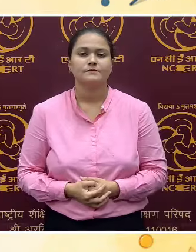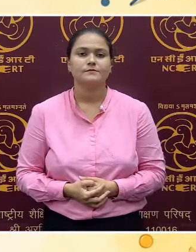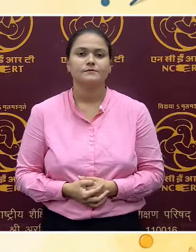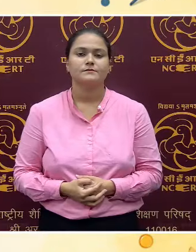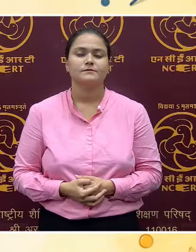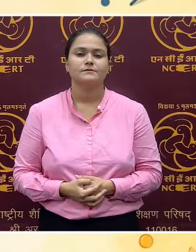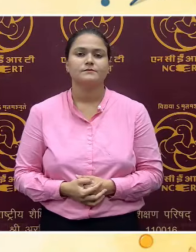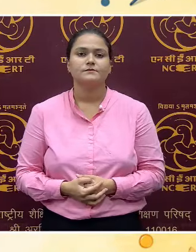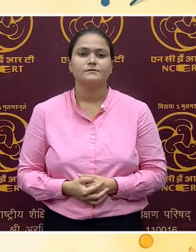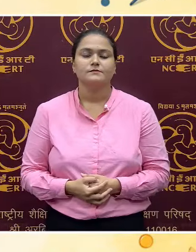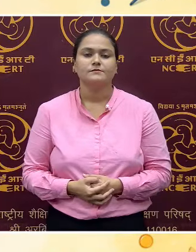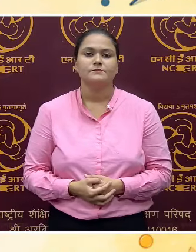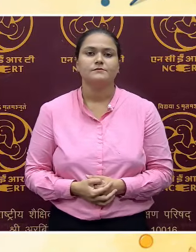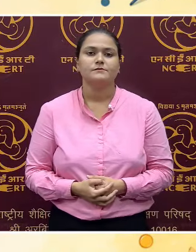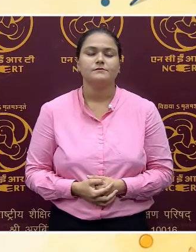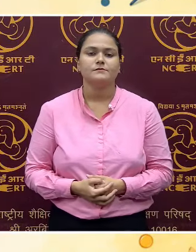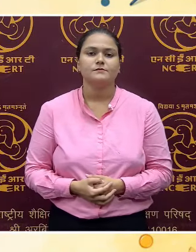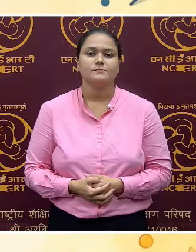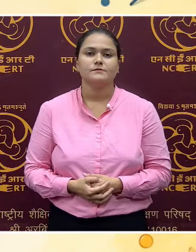Right.